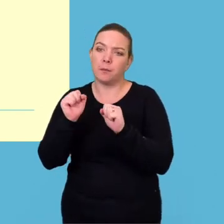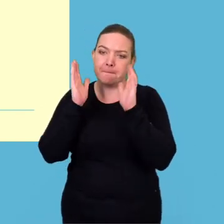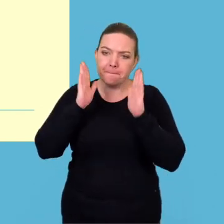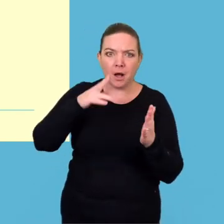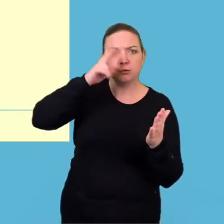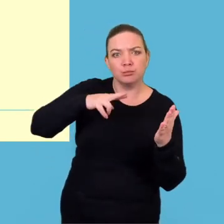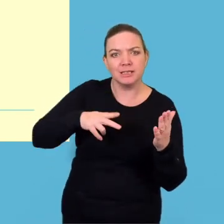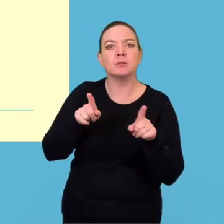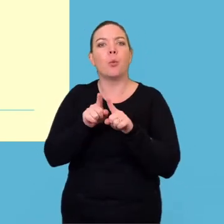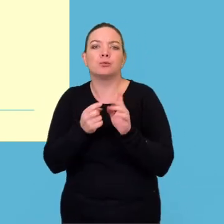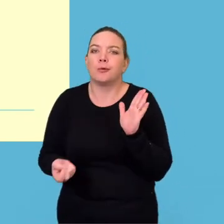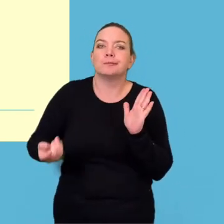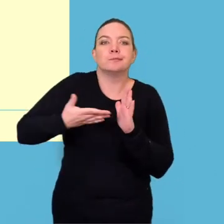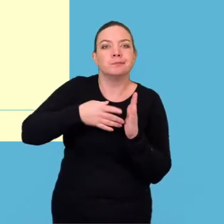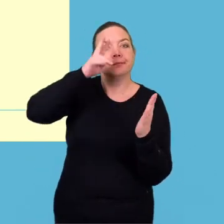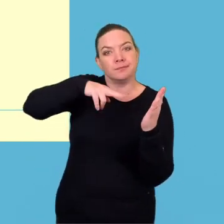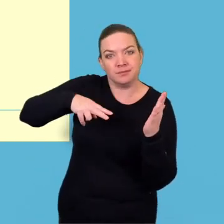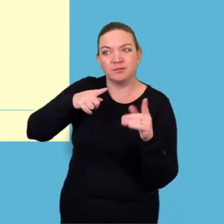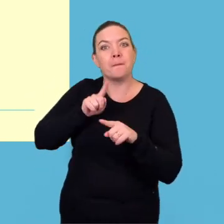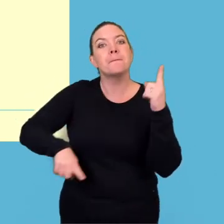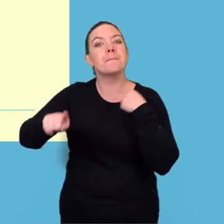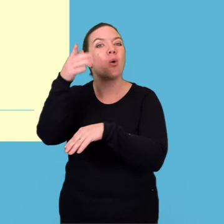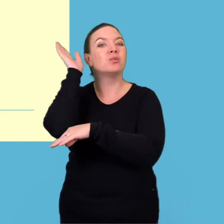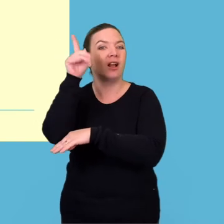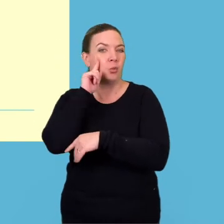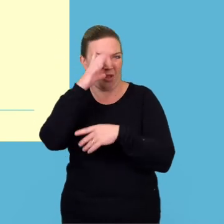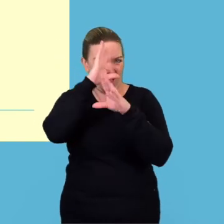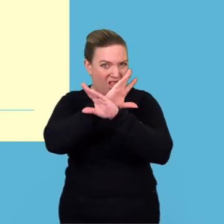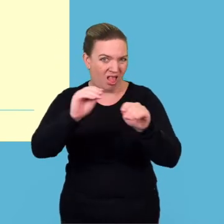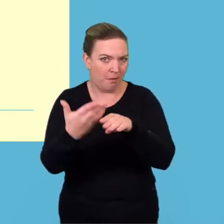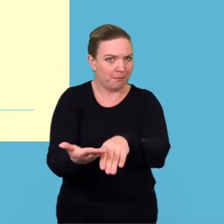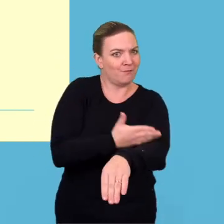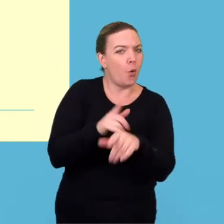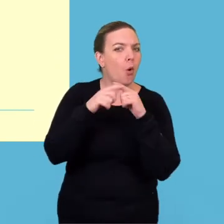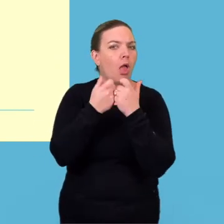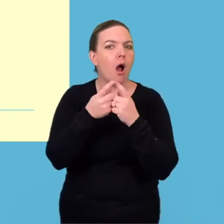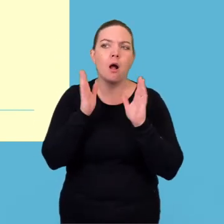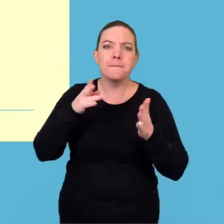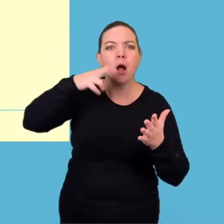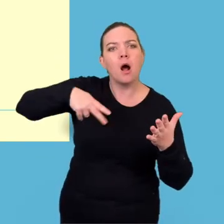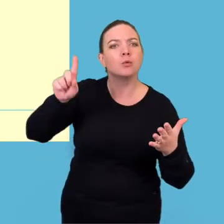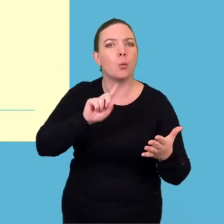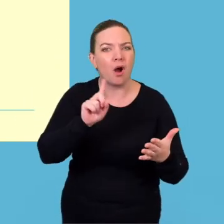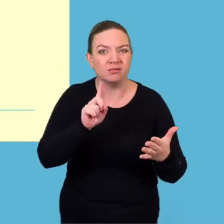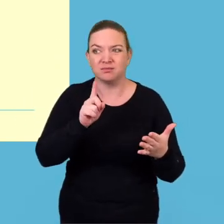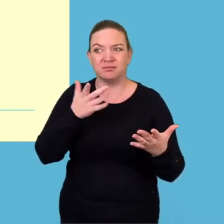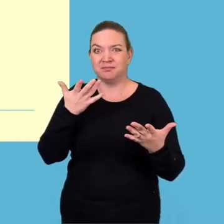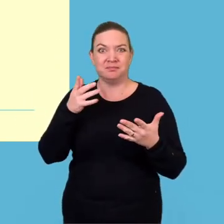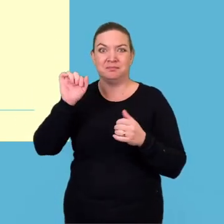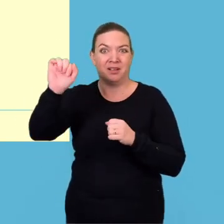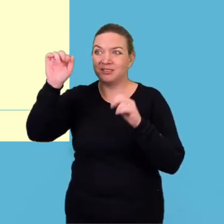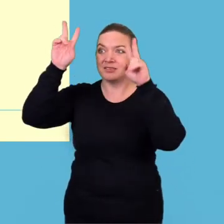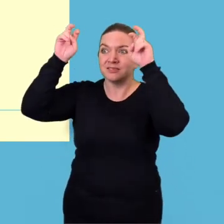most lecturers give a breakdown of readings in advance of each class. Everyone is different, and the study time required varies topic by topic